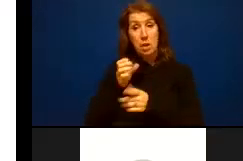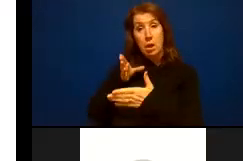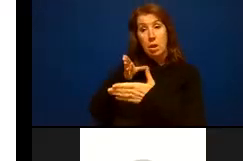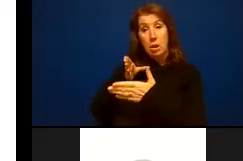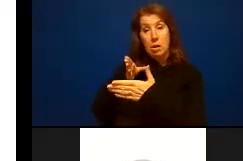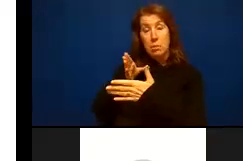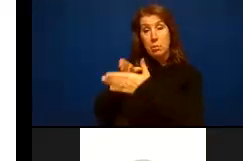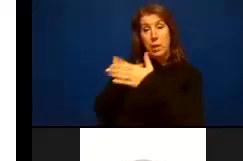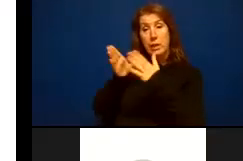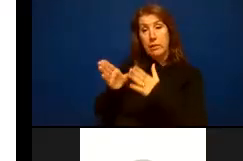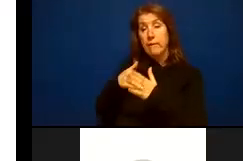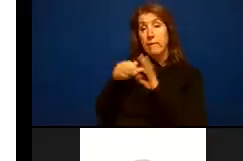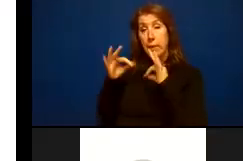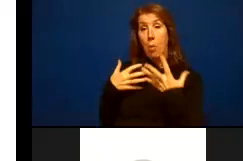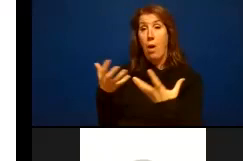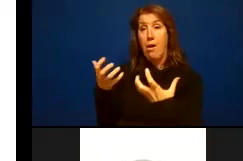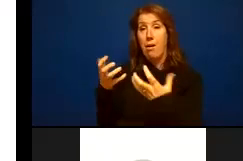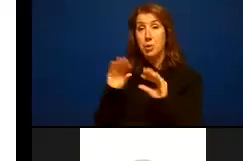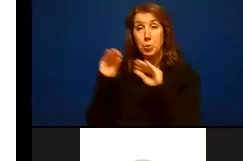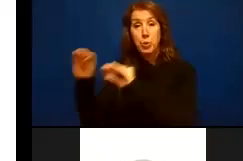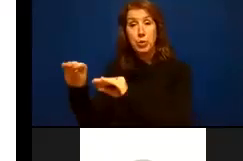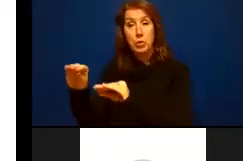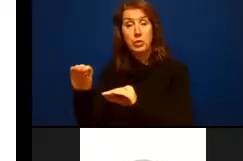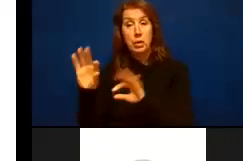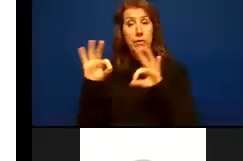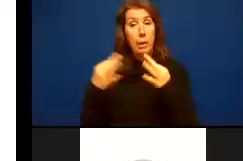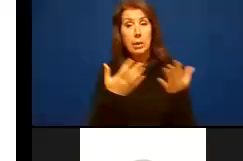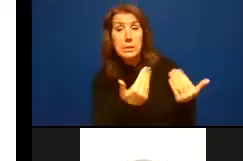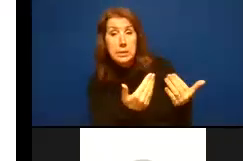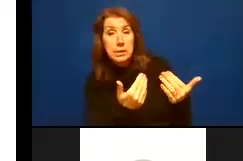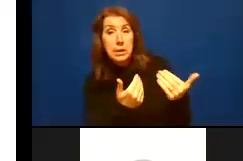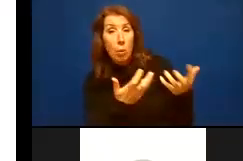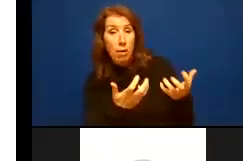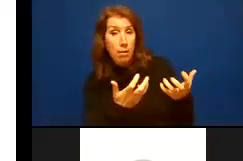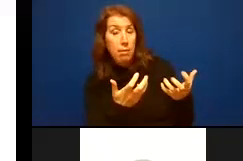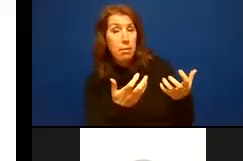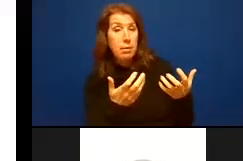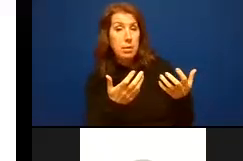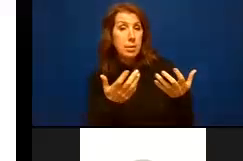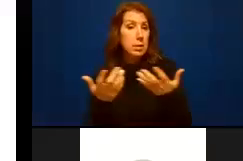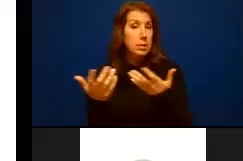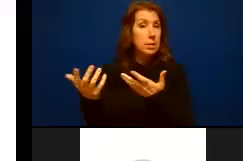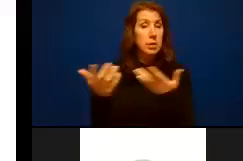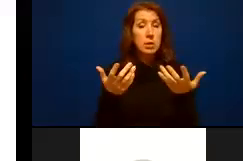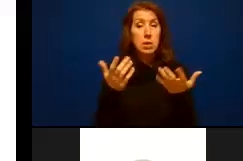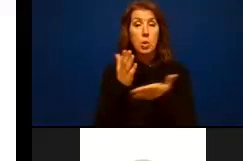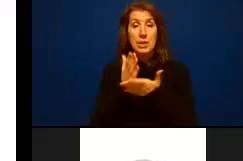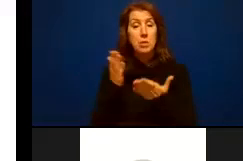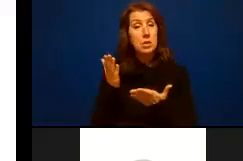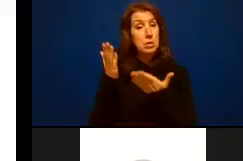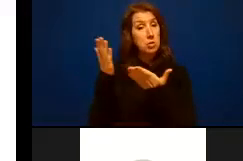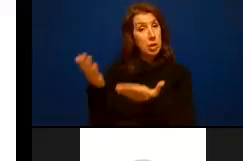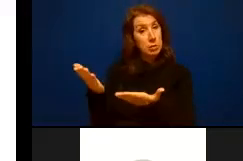who, they wanted to go live with, and the family was willing. And so I think some of what has been suggested is